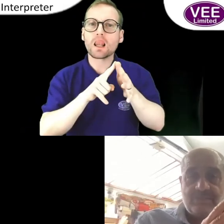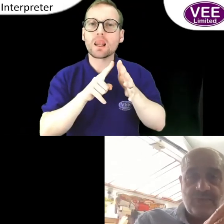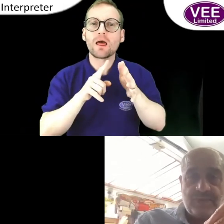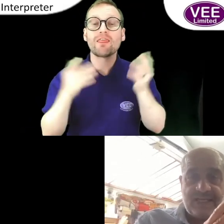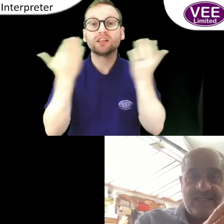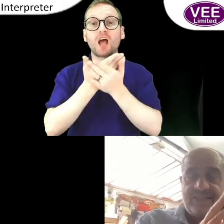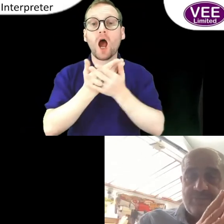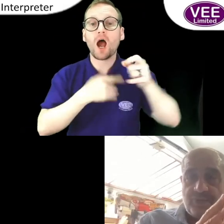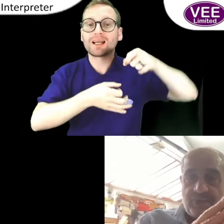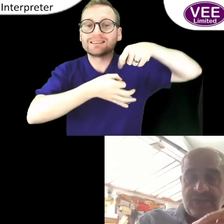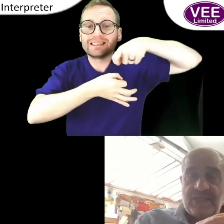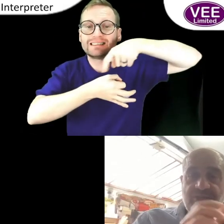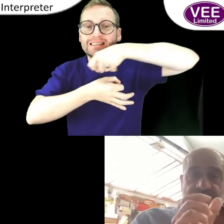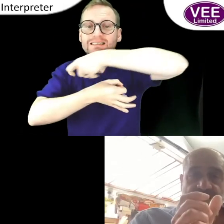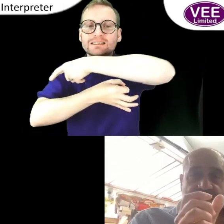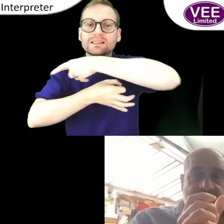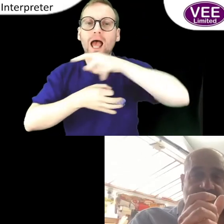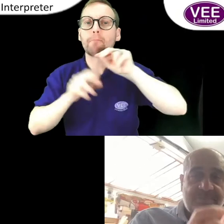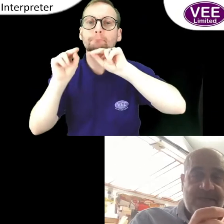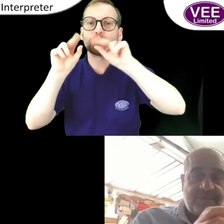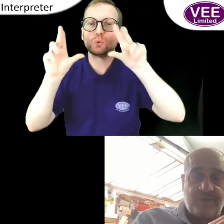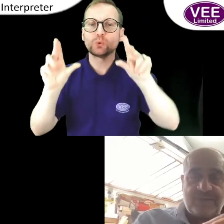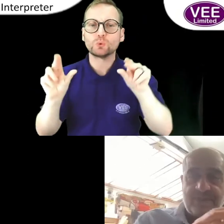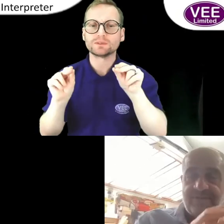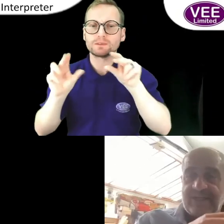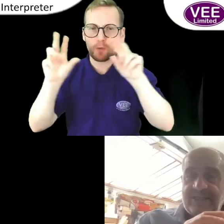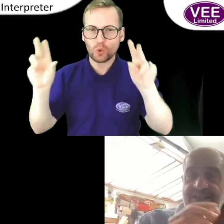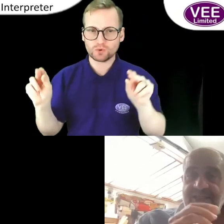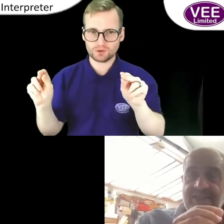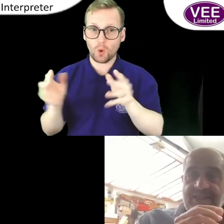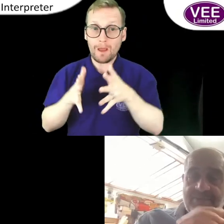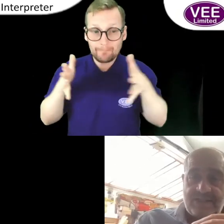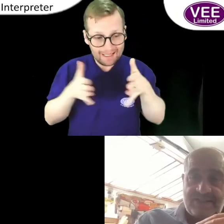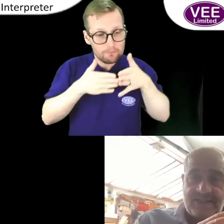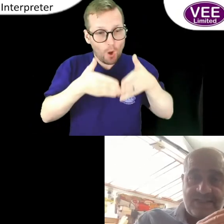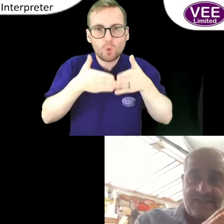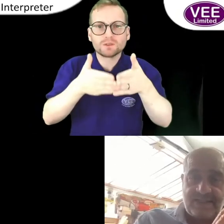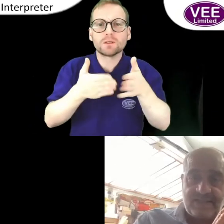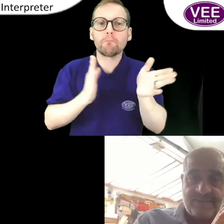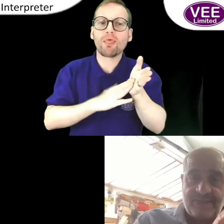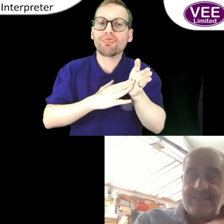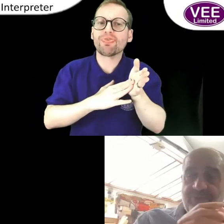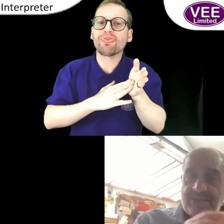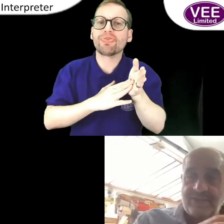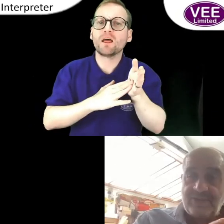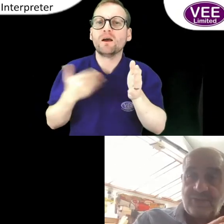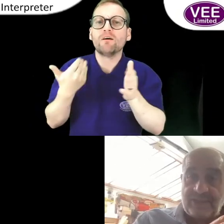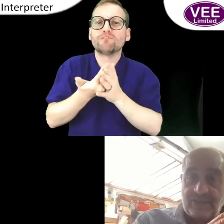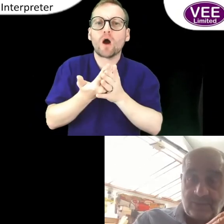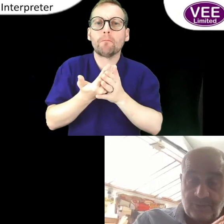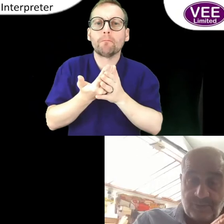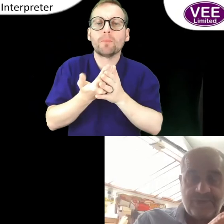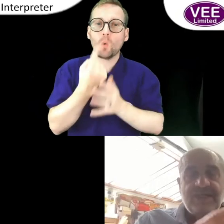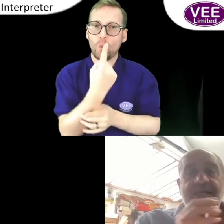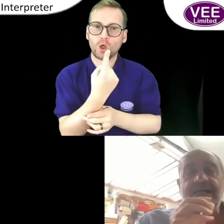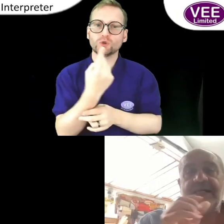Sands, Moons. So the big boats reflecting the the month since the Syrian uprising,